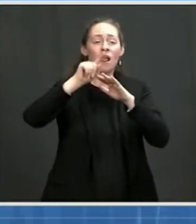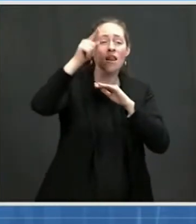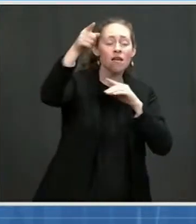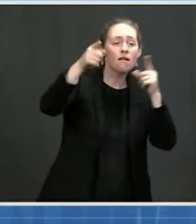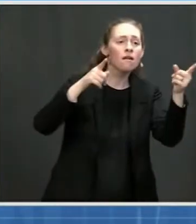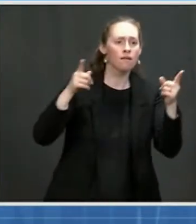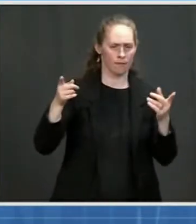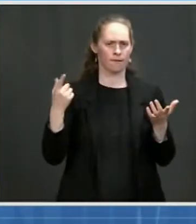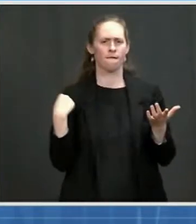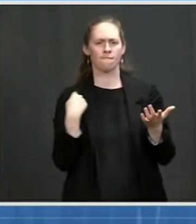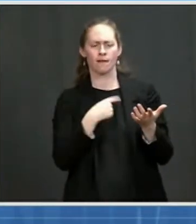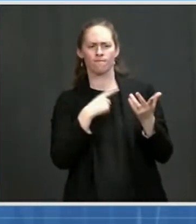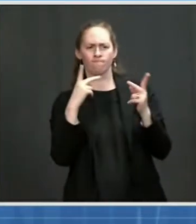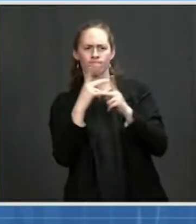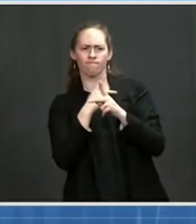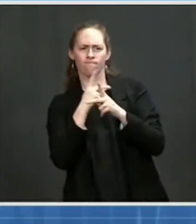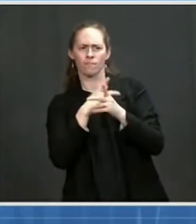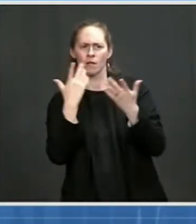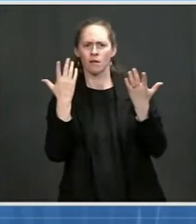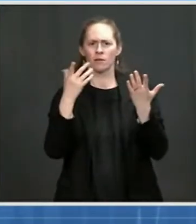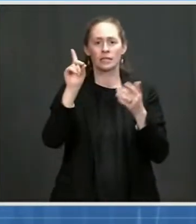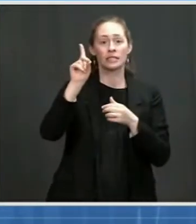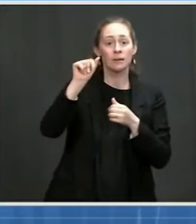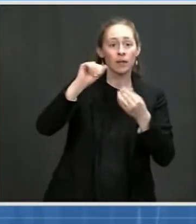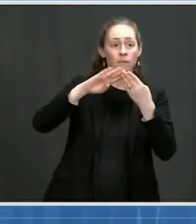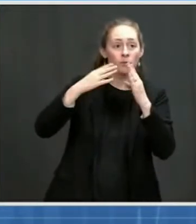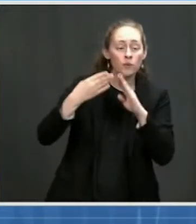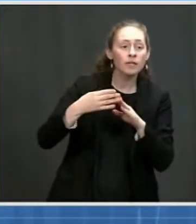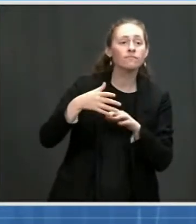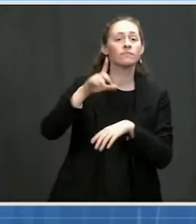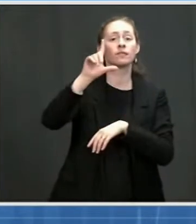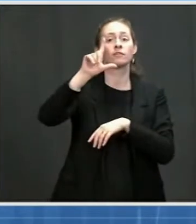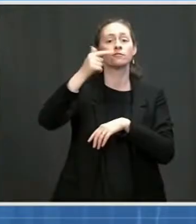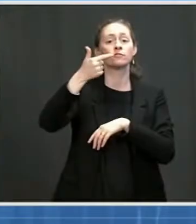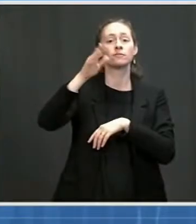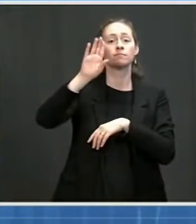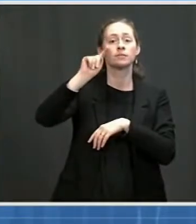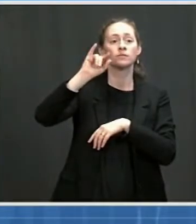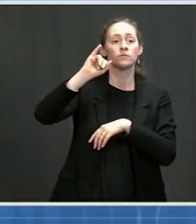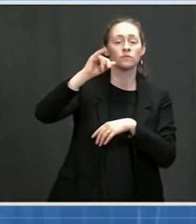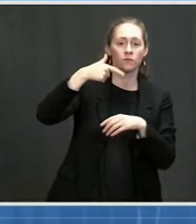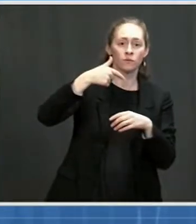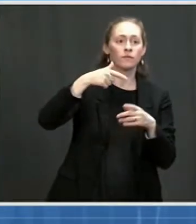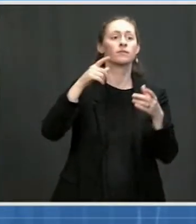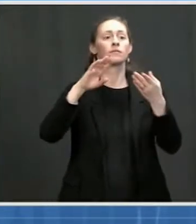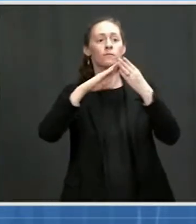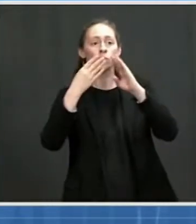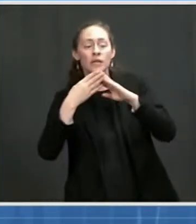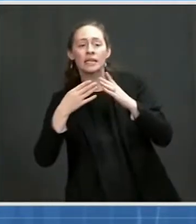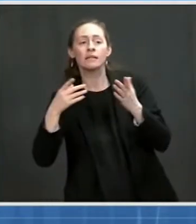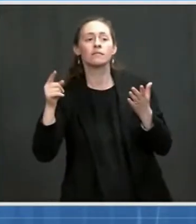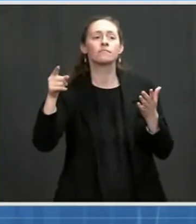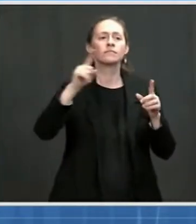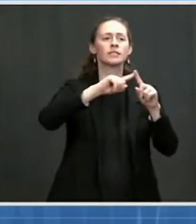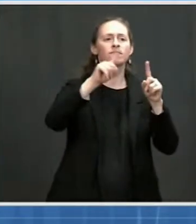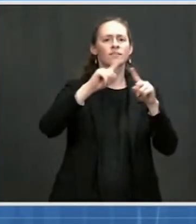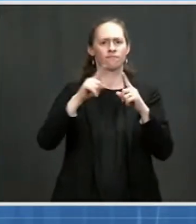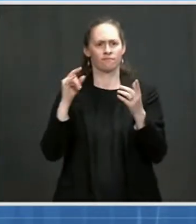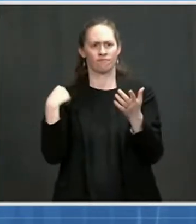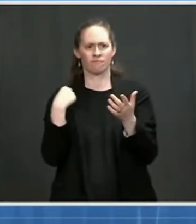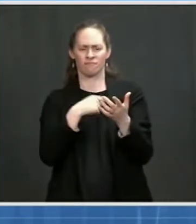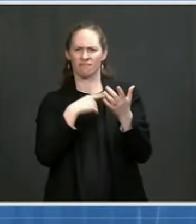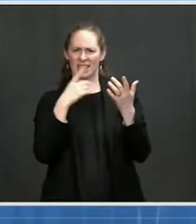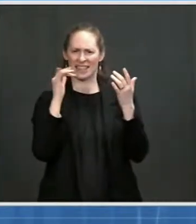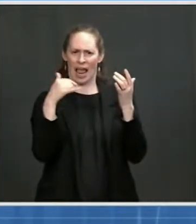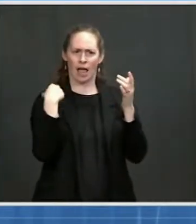disability community, the LGBTQ plus community, among others, are often hidden in our data. Our roll-up race